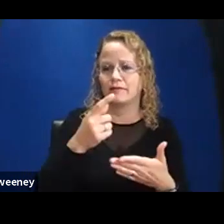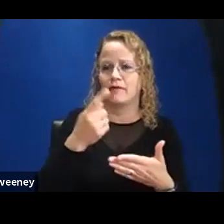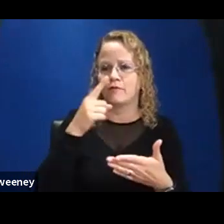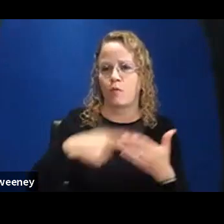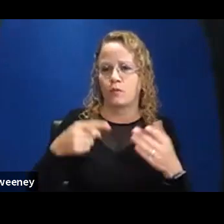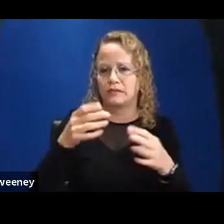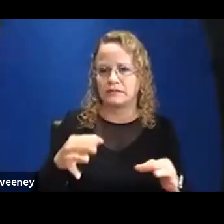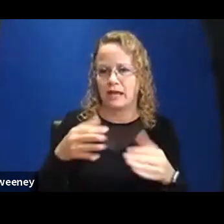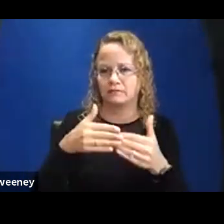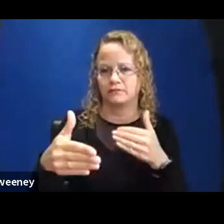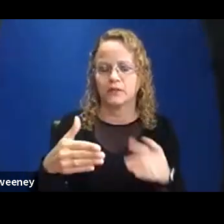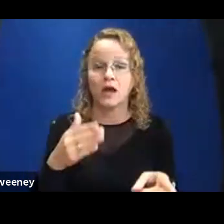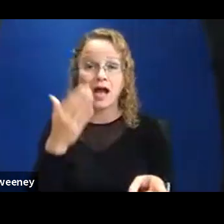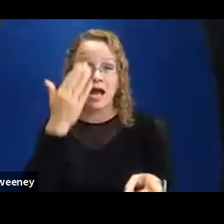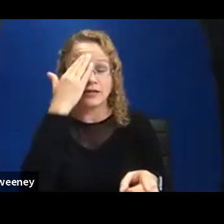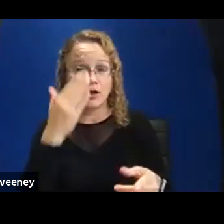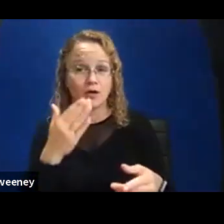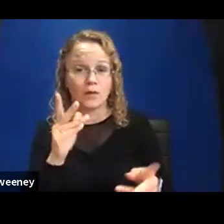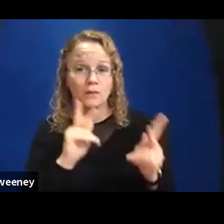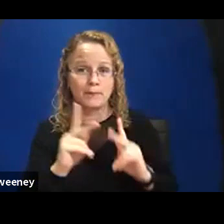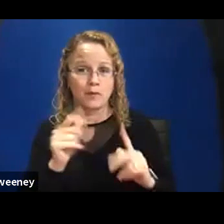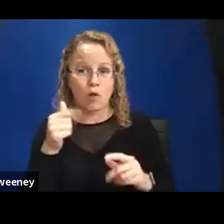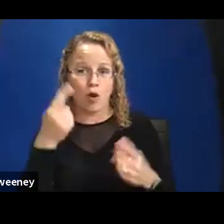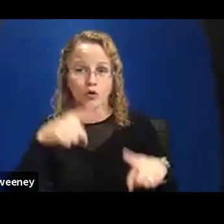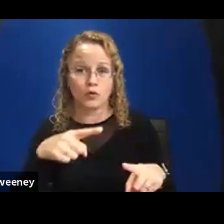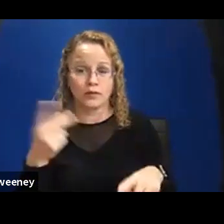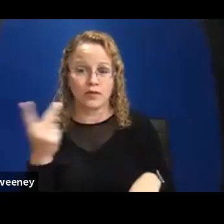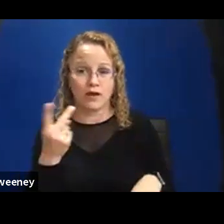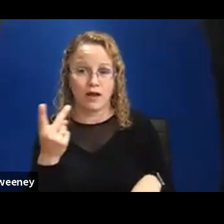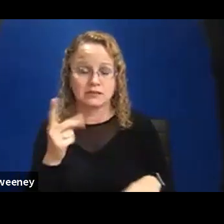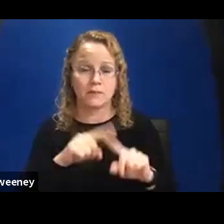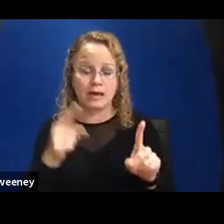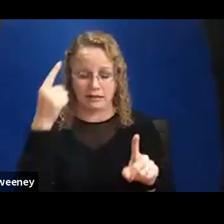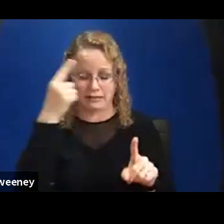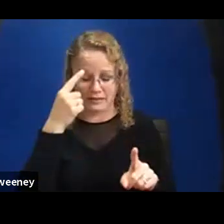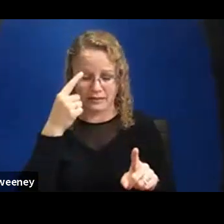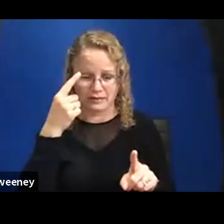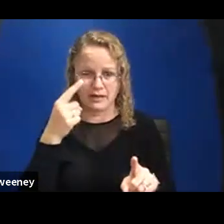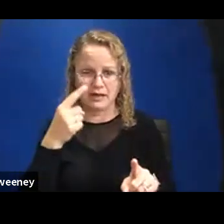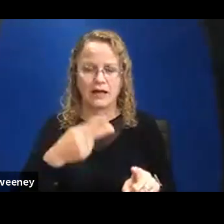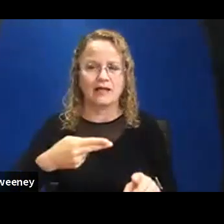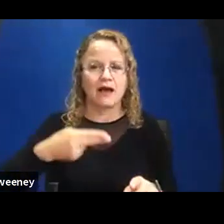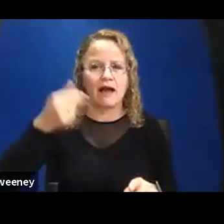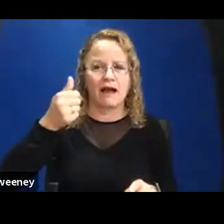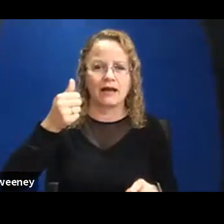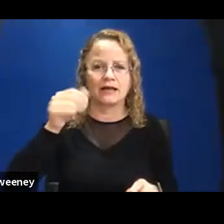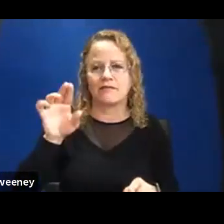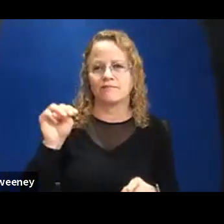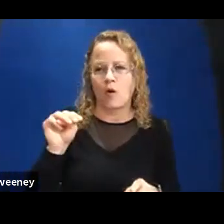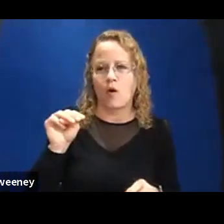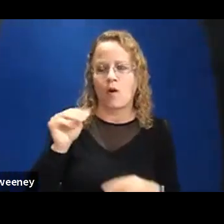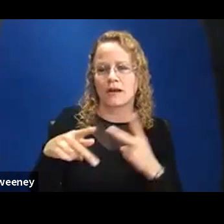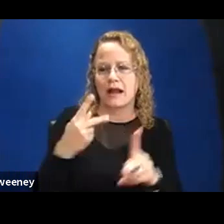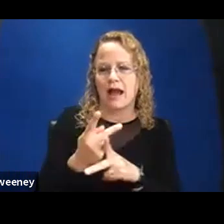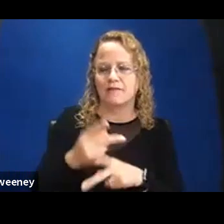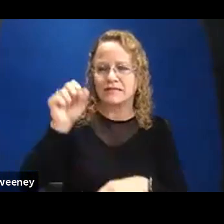that people won't agree with Kyle and I, but for me, I think it is the highest form of Southern hospitality that I